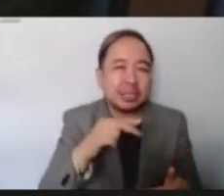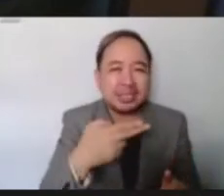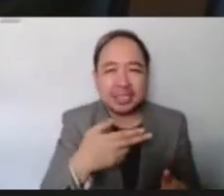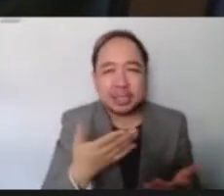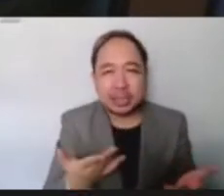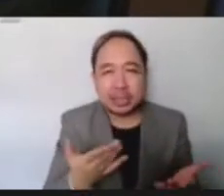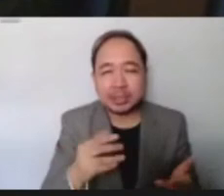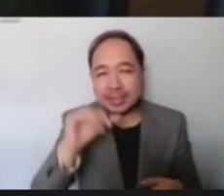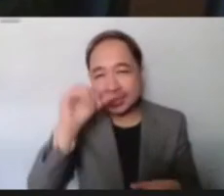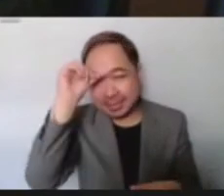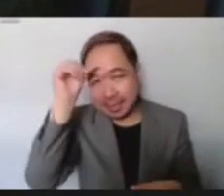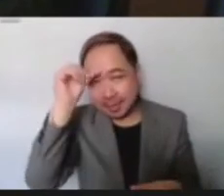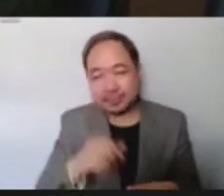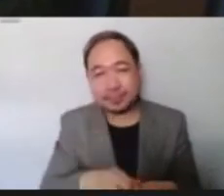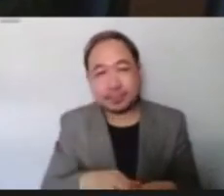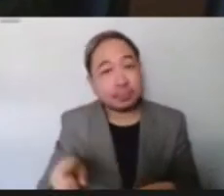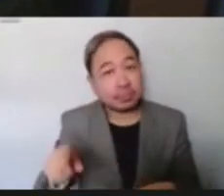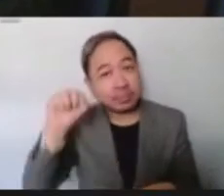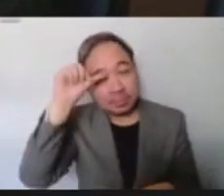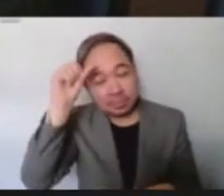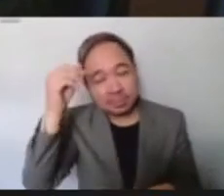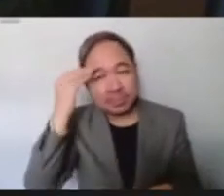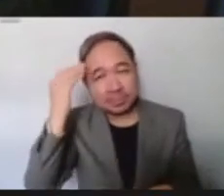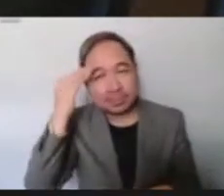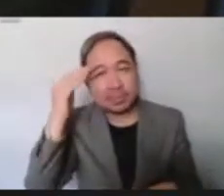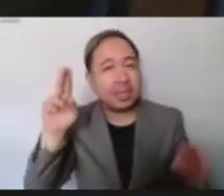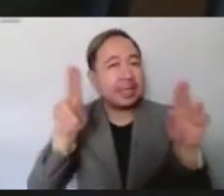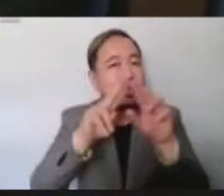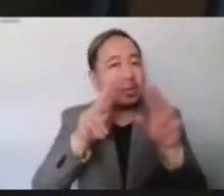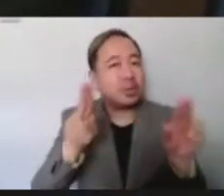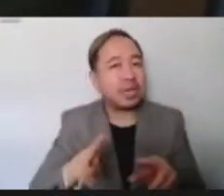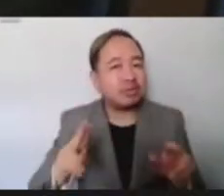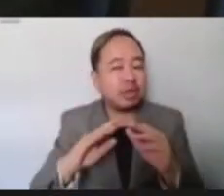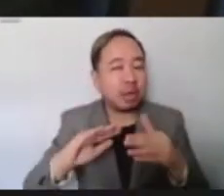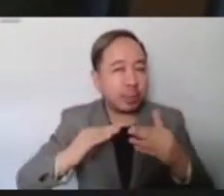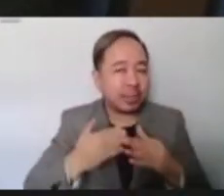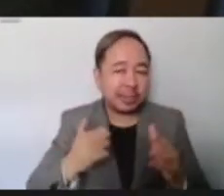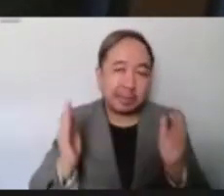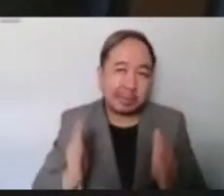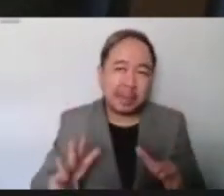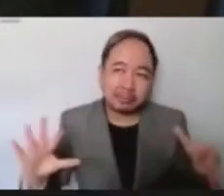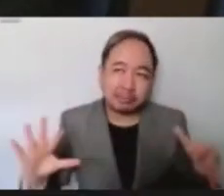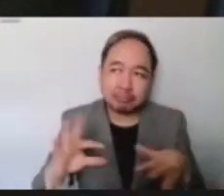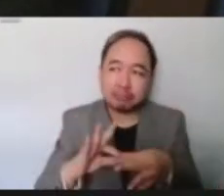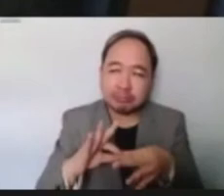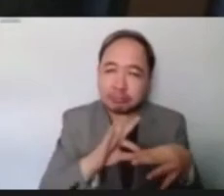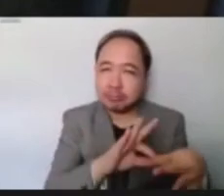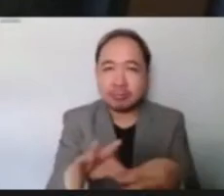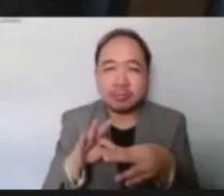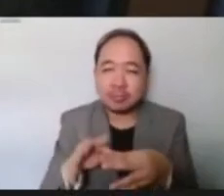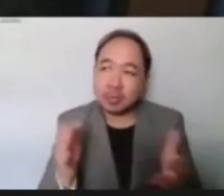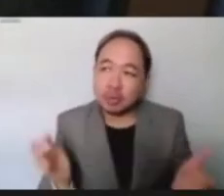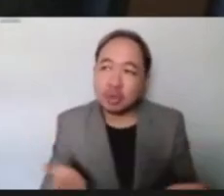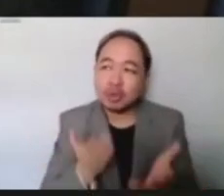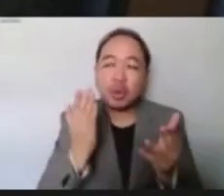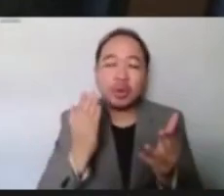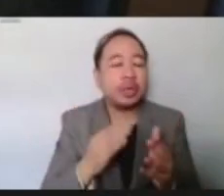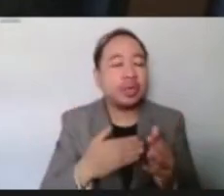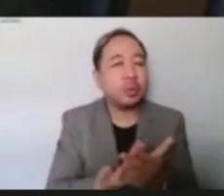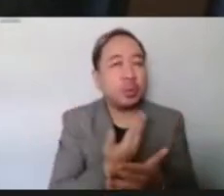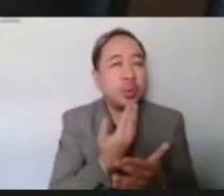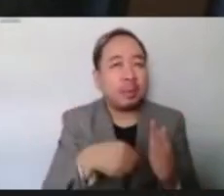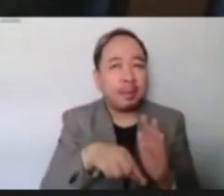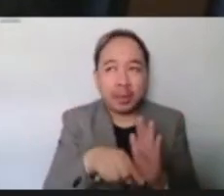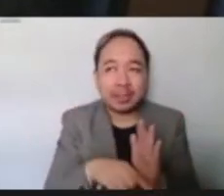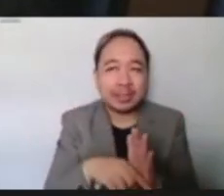that the International Community need to force a comprehensive partnership to harness new technologies policies financing mechanisms